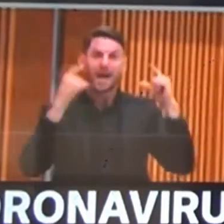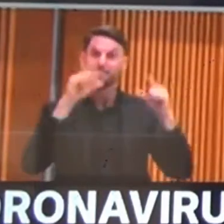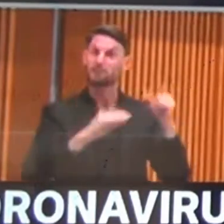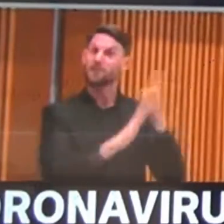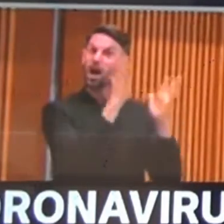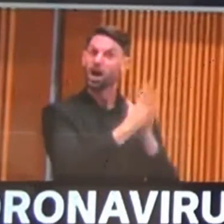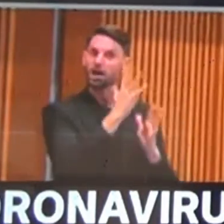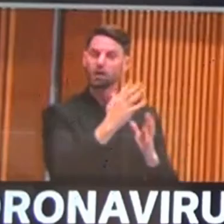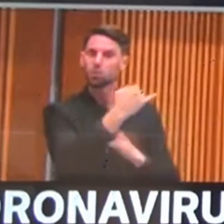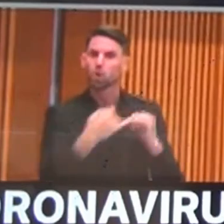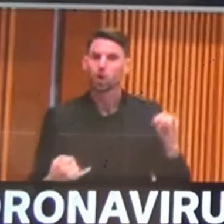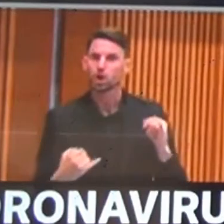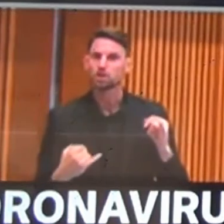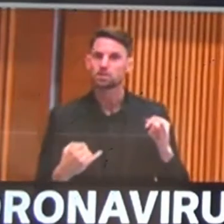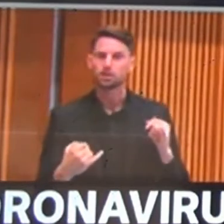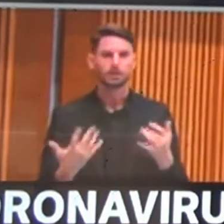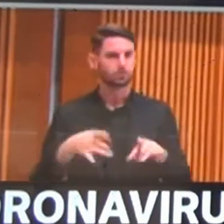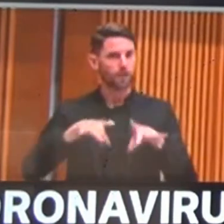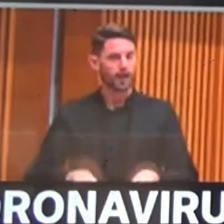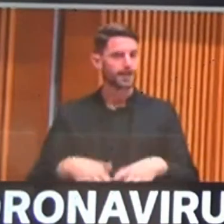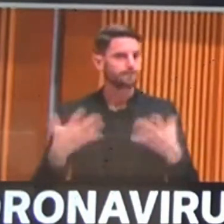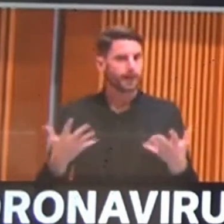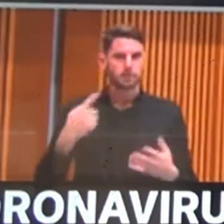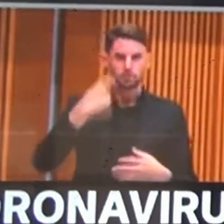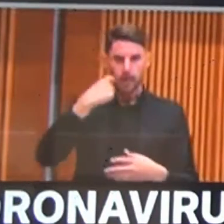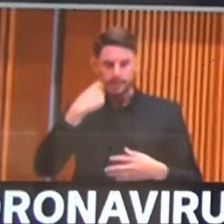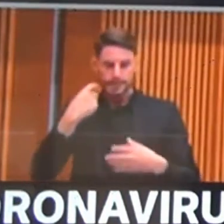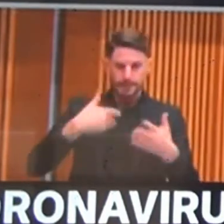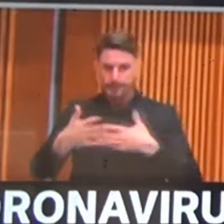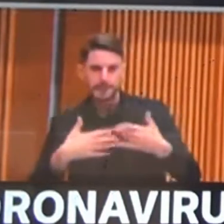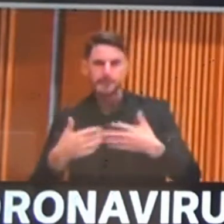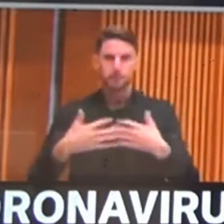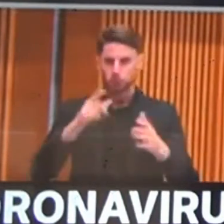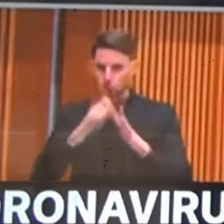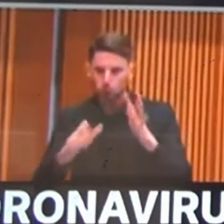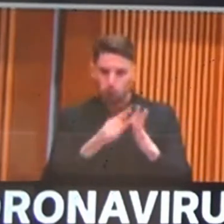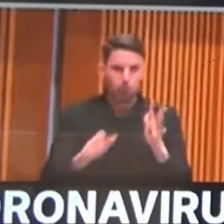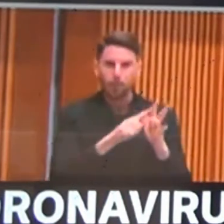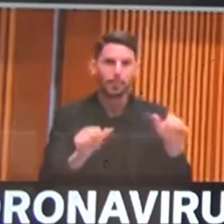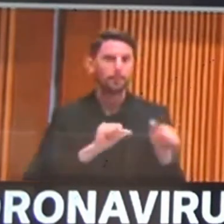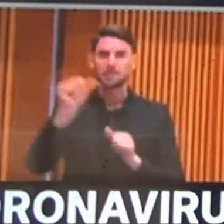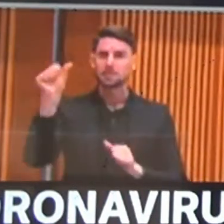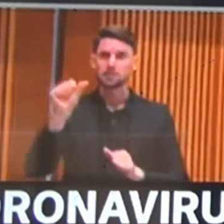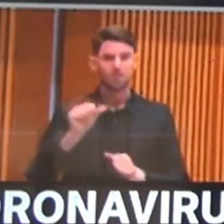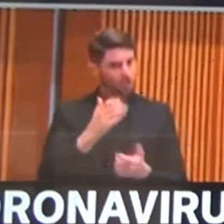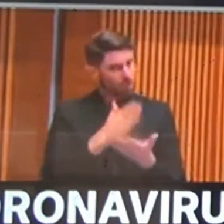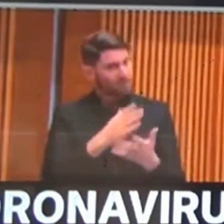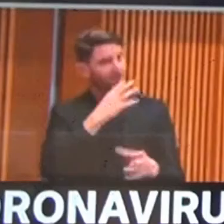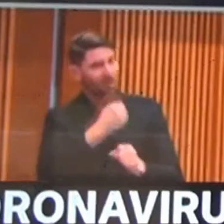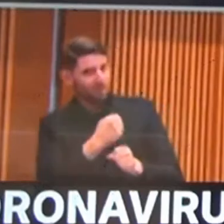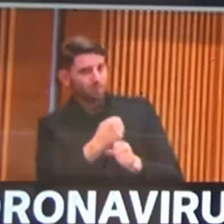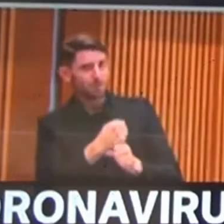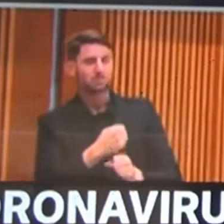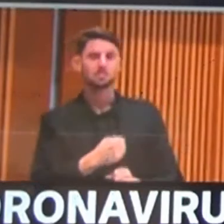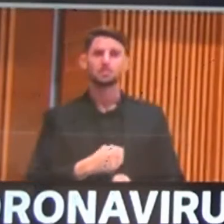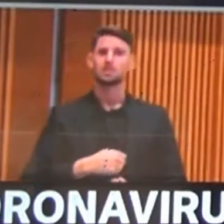It's true that COVID-19's been one step ahead, perhaps in many of those occasions, but the Minister and indeed the Chief Medical